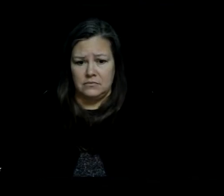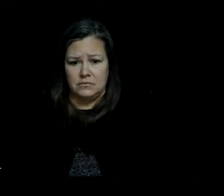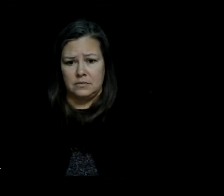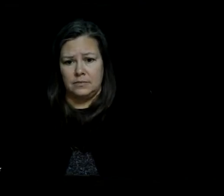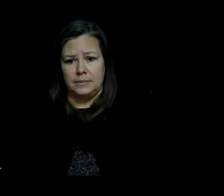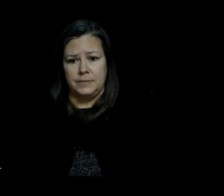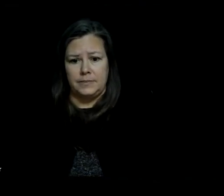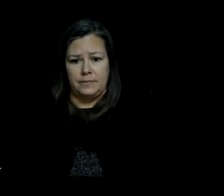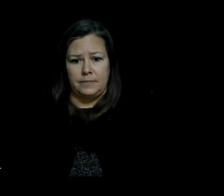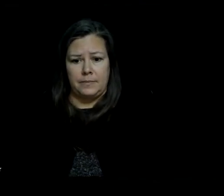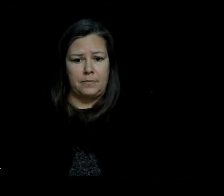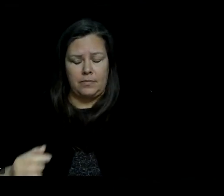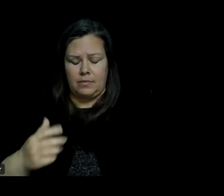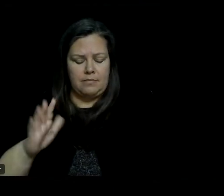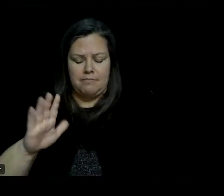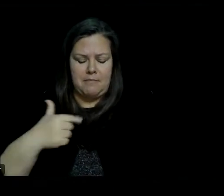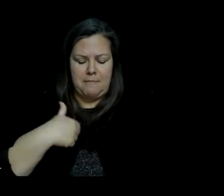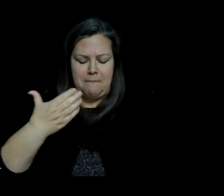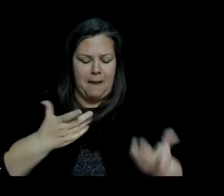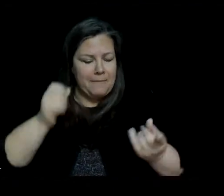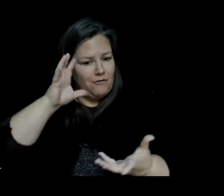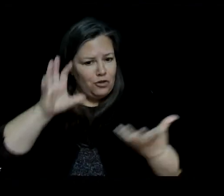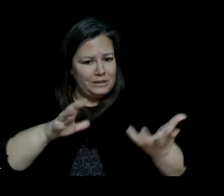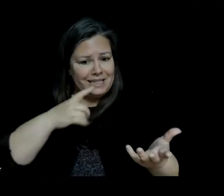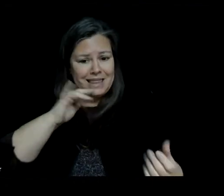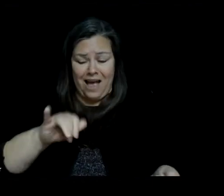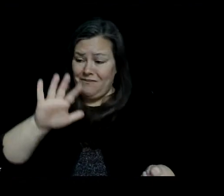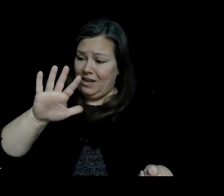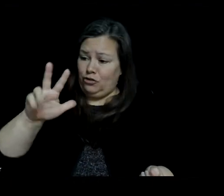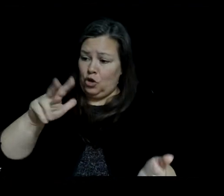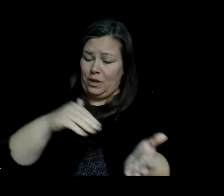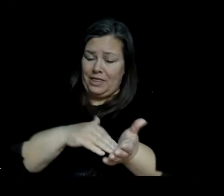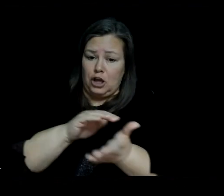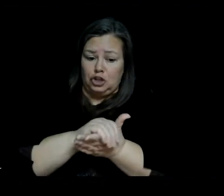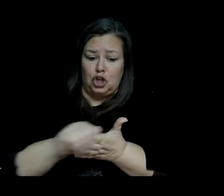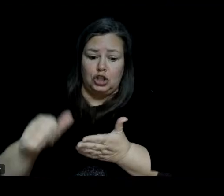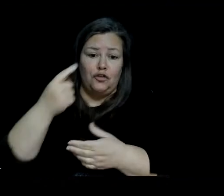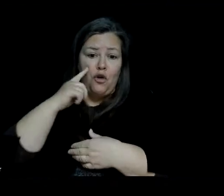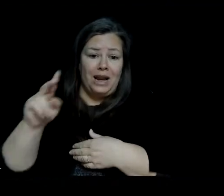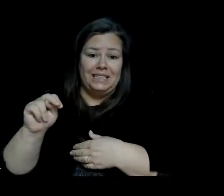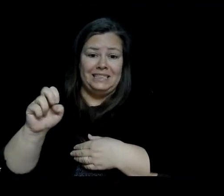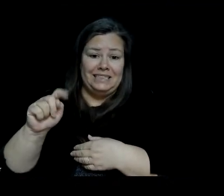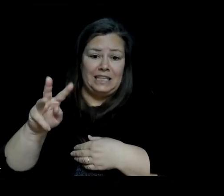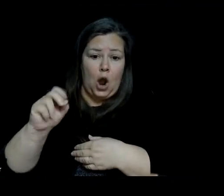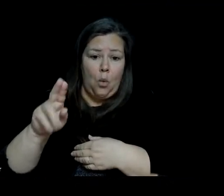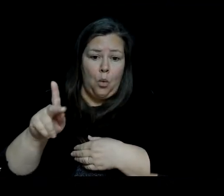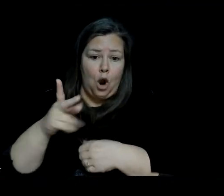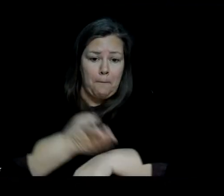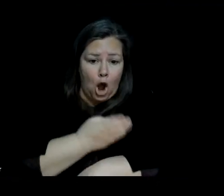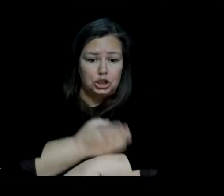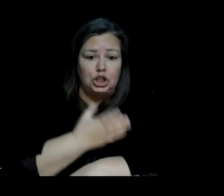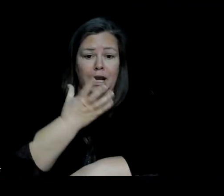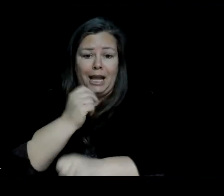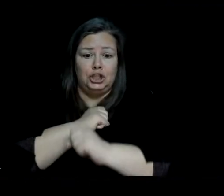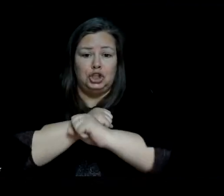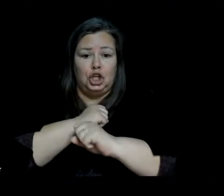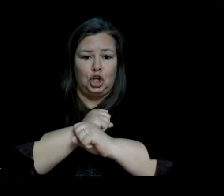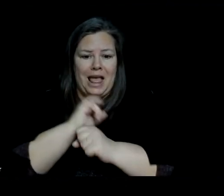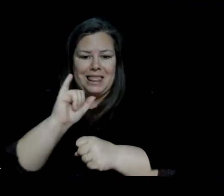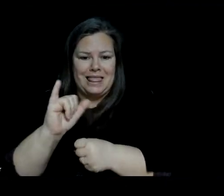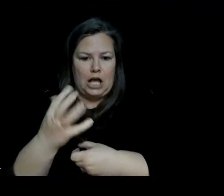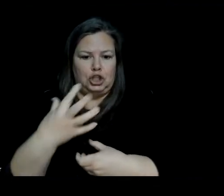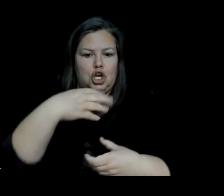Mr. Chairman, I might be confused. The $53,000 for network modernization and security, that is included in fiscal